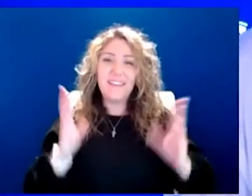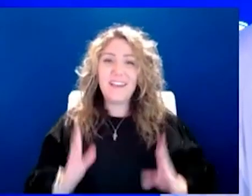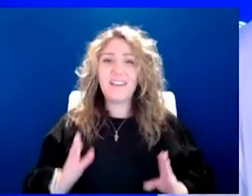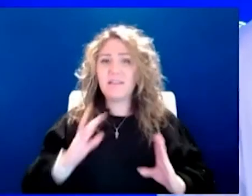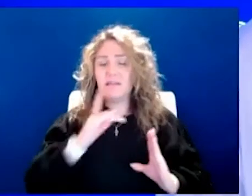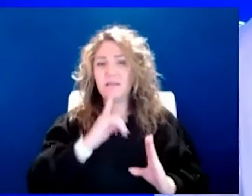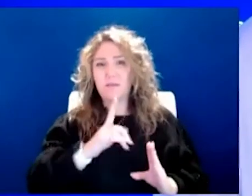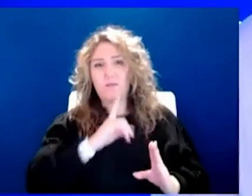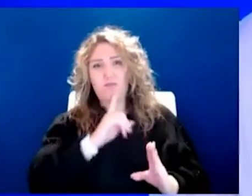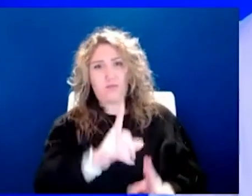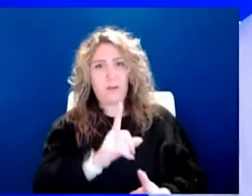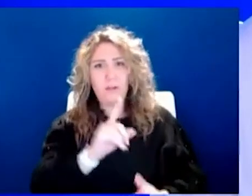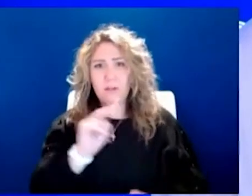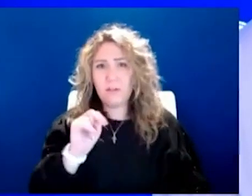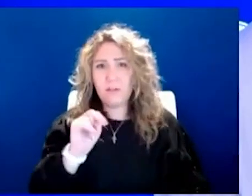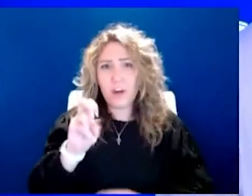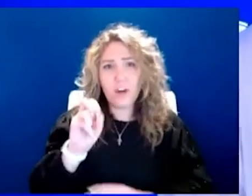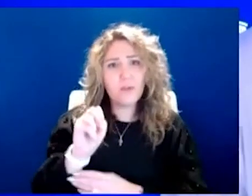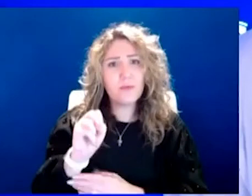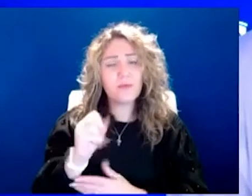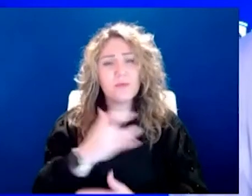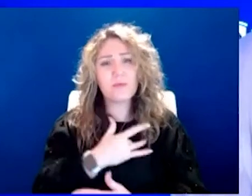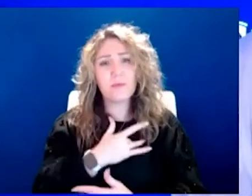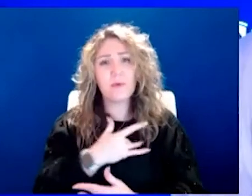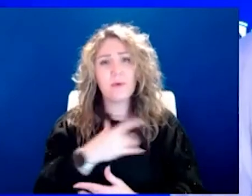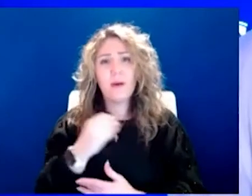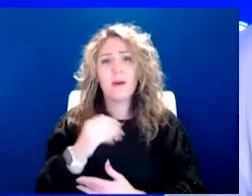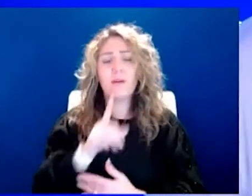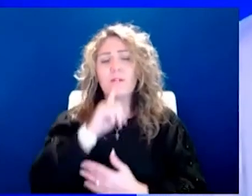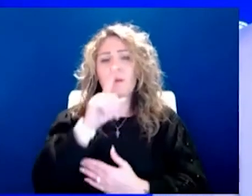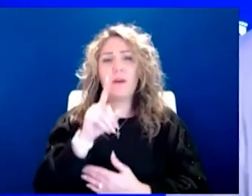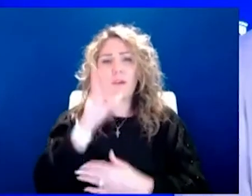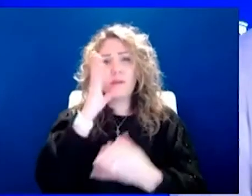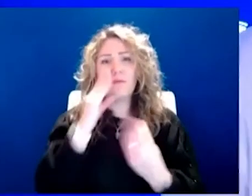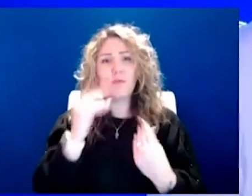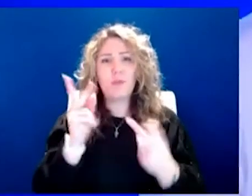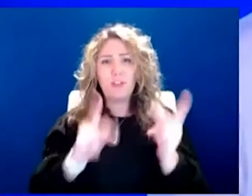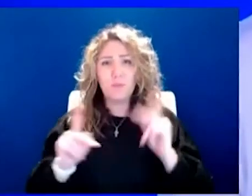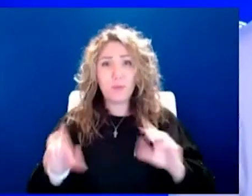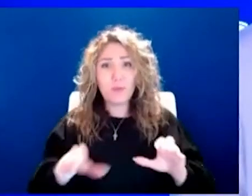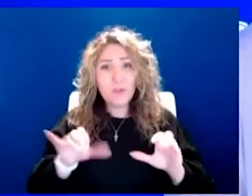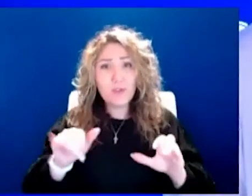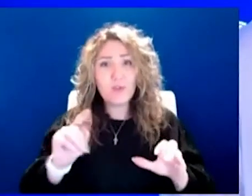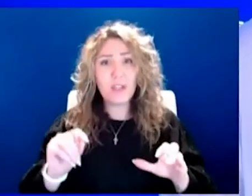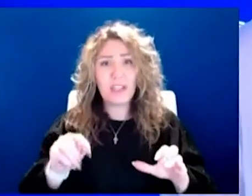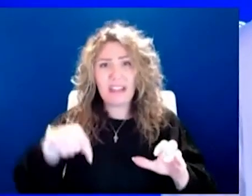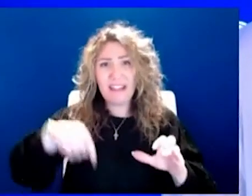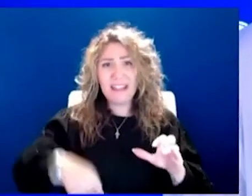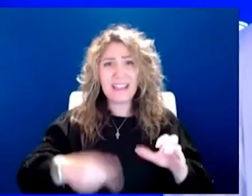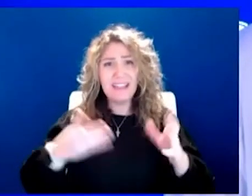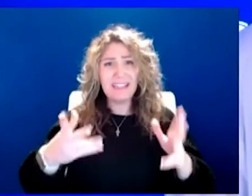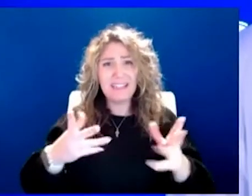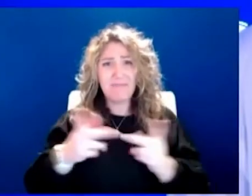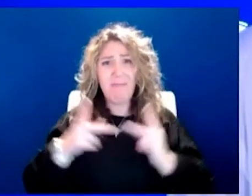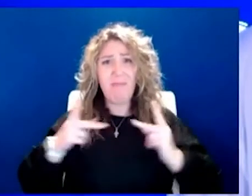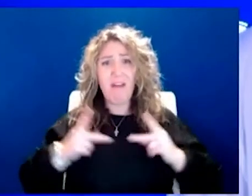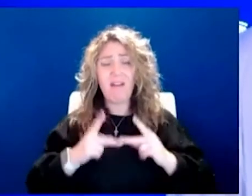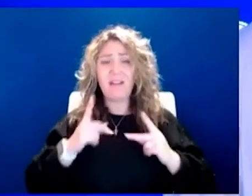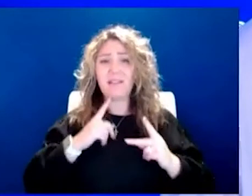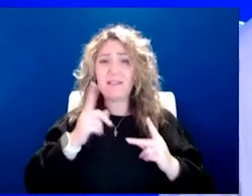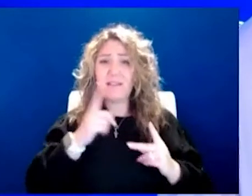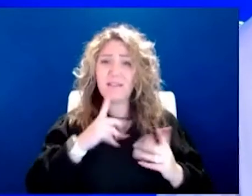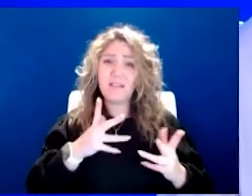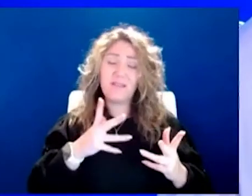news and real information from the people that are doing it on this front line. And unfortunately, it continues to be a front